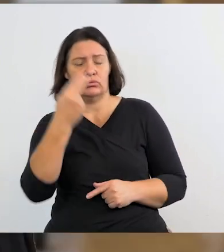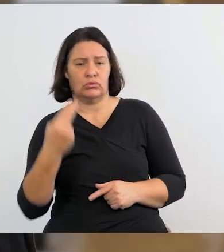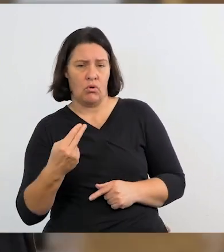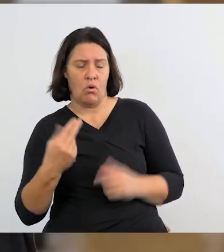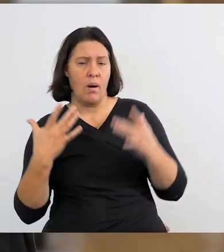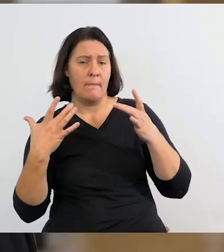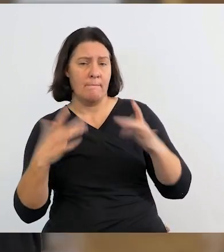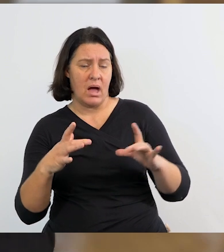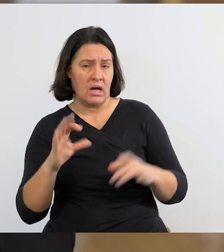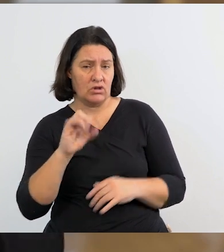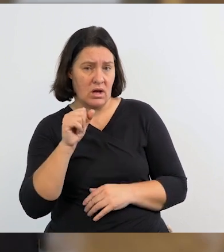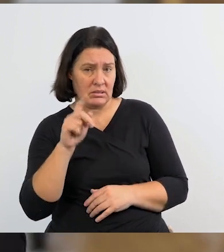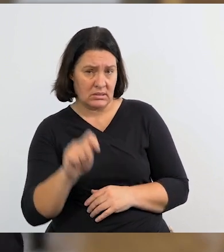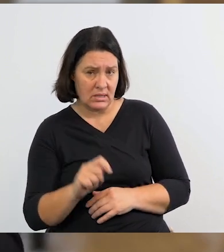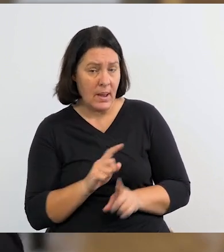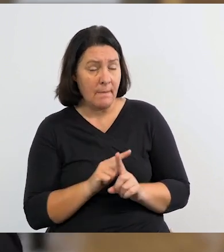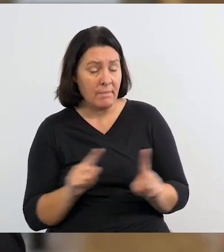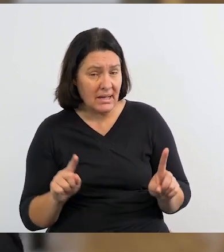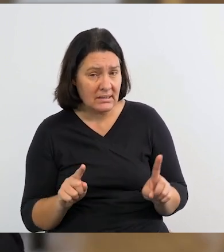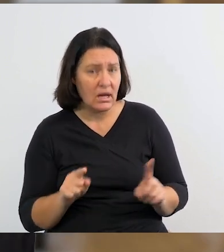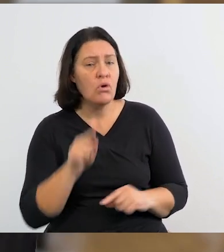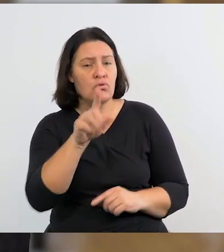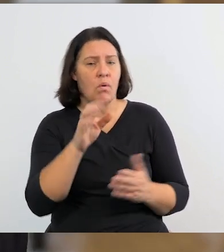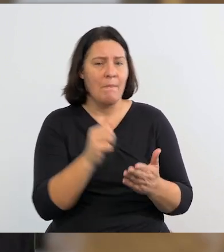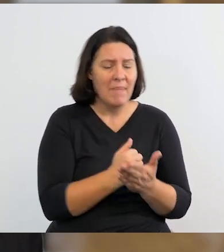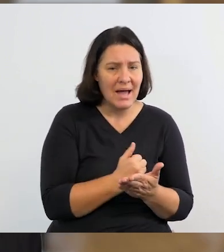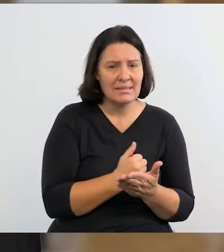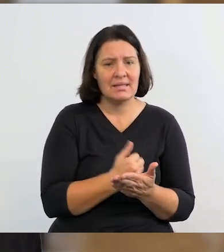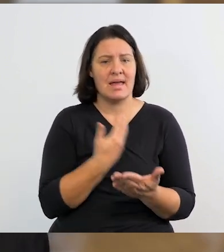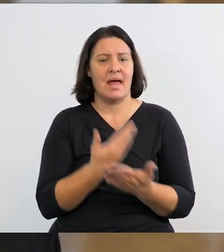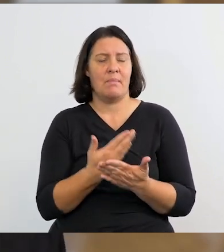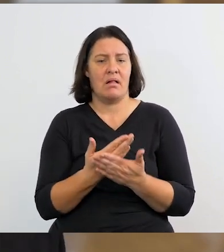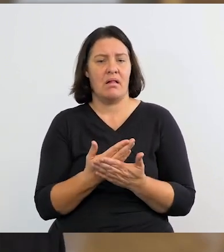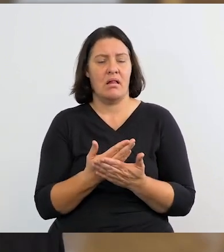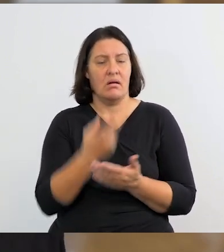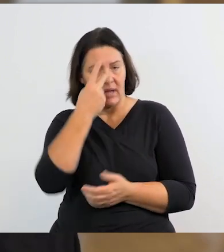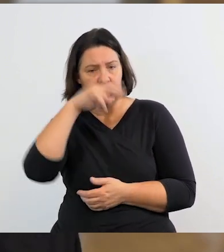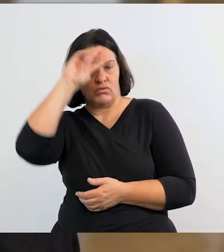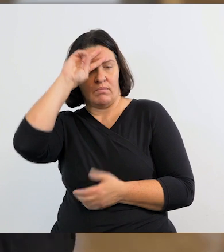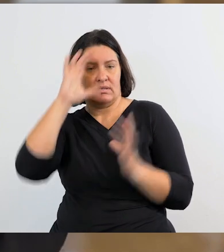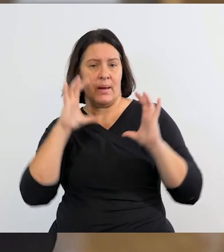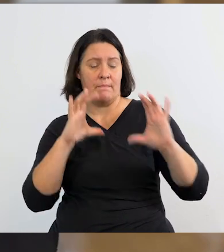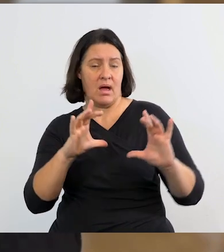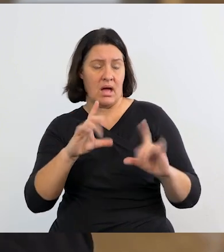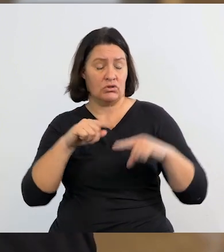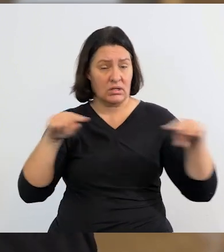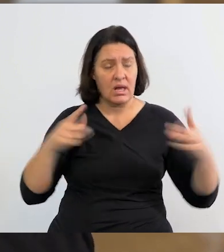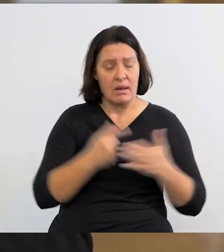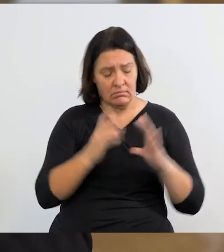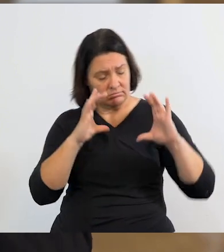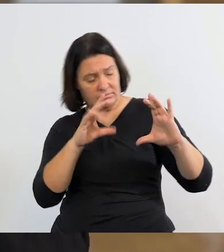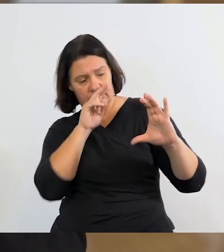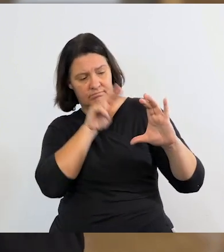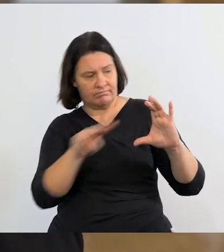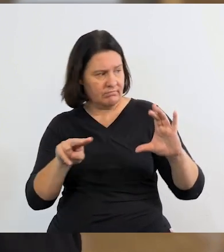to draw a pie chart. But I want to make it clear, however, you must be able to interpret a pie chart, and you also must be able to